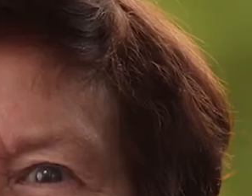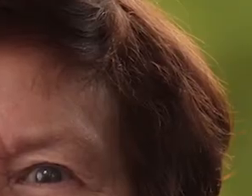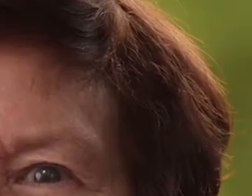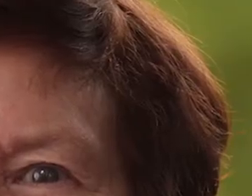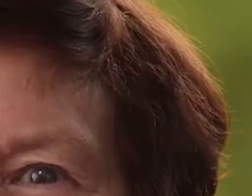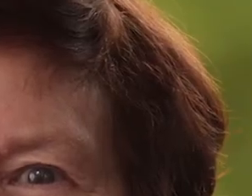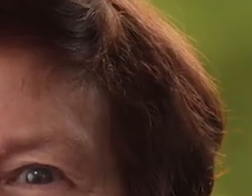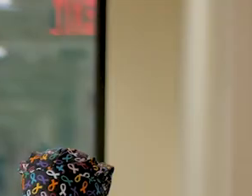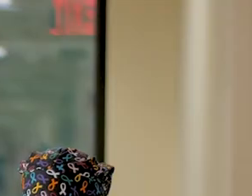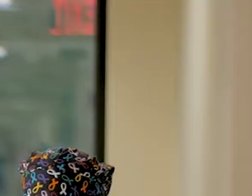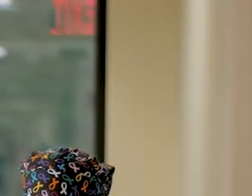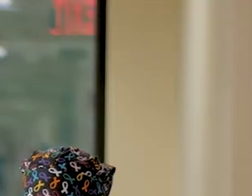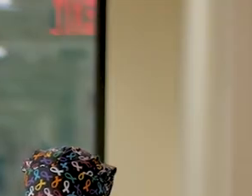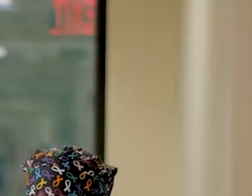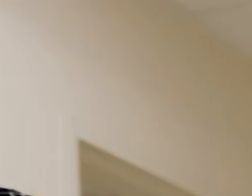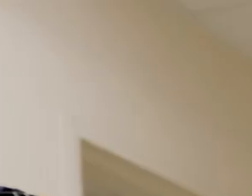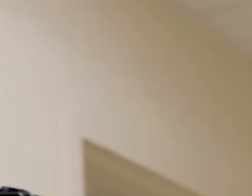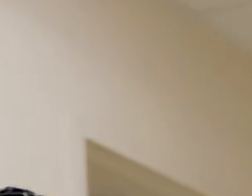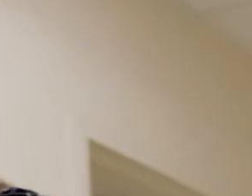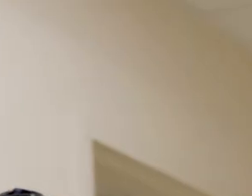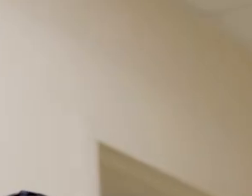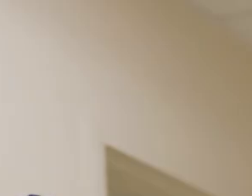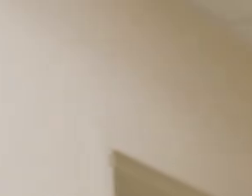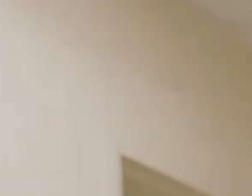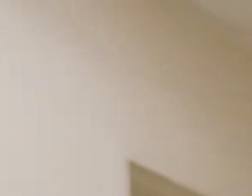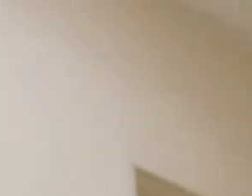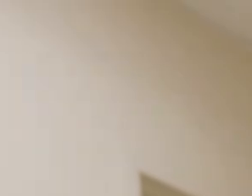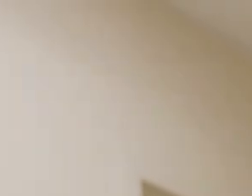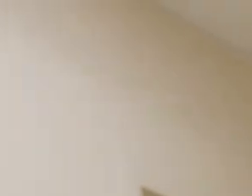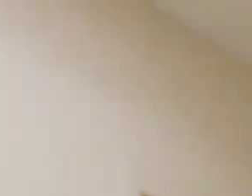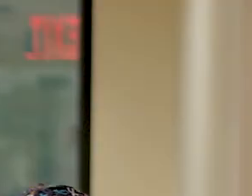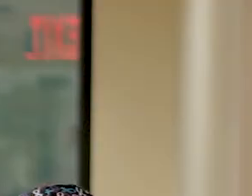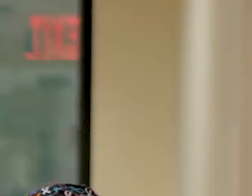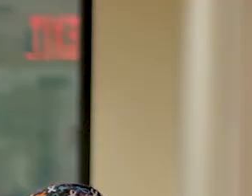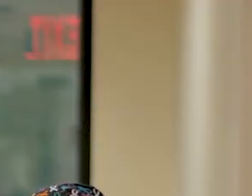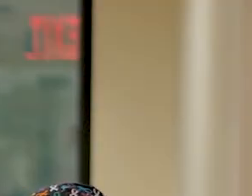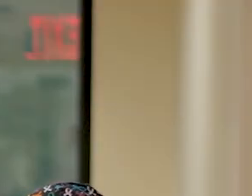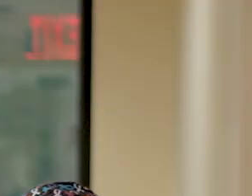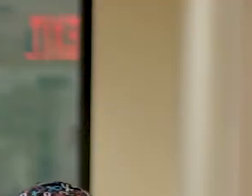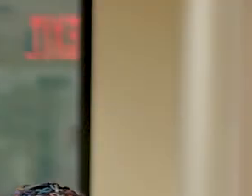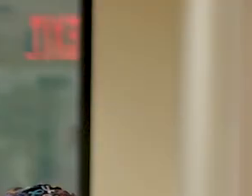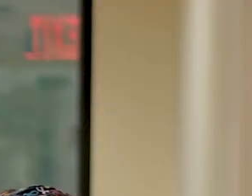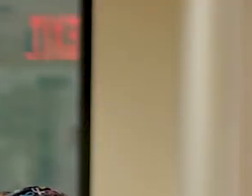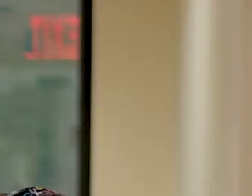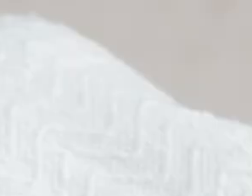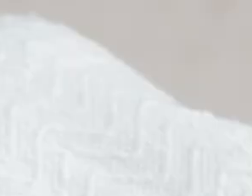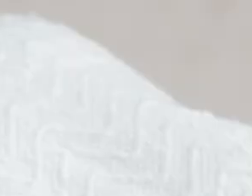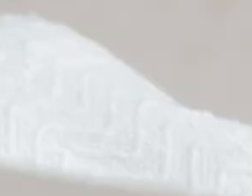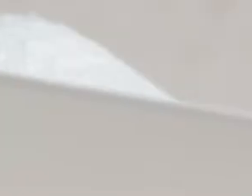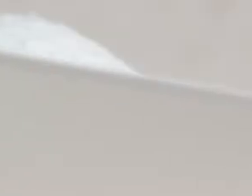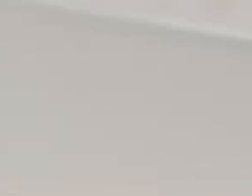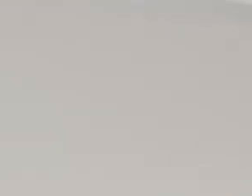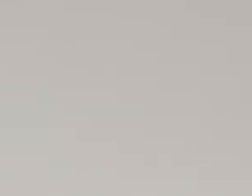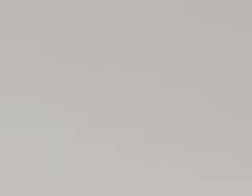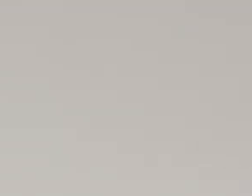many years. As always, we believe in the power of faith.